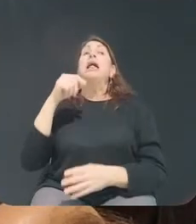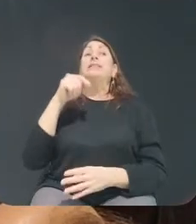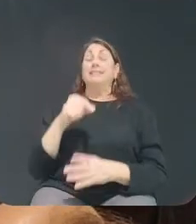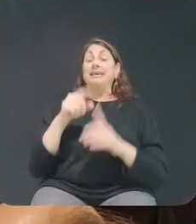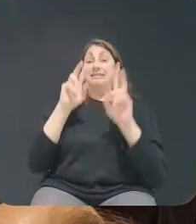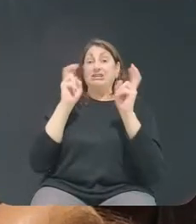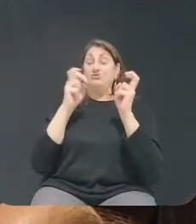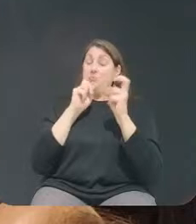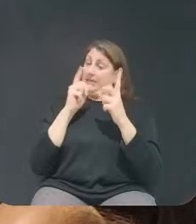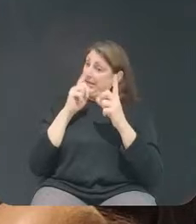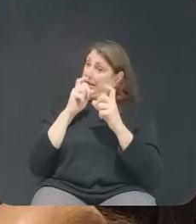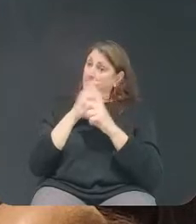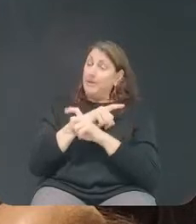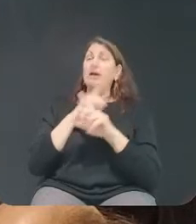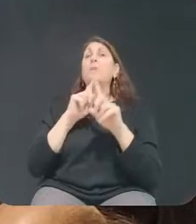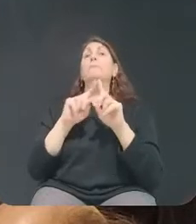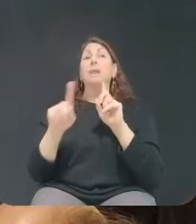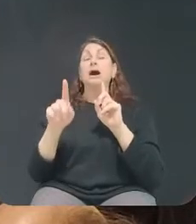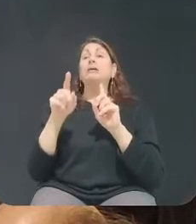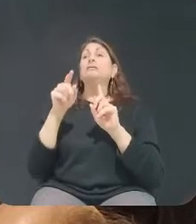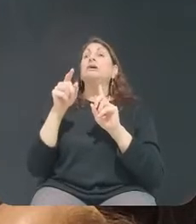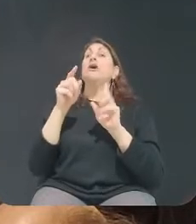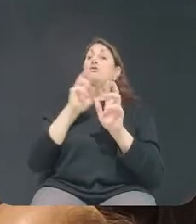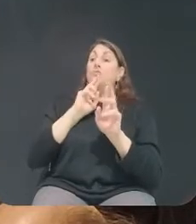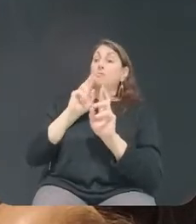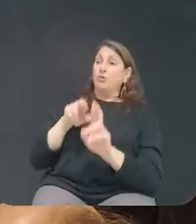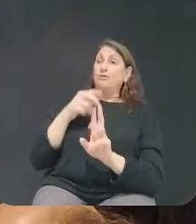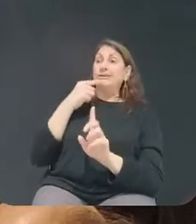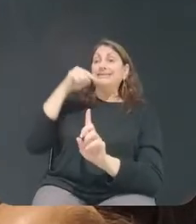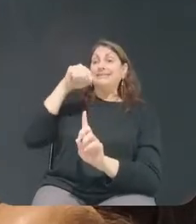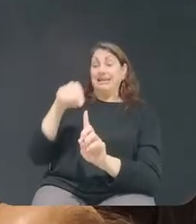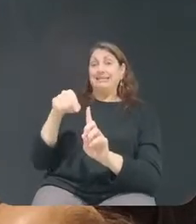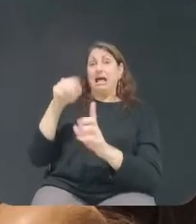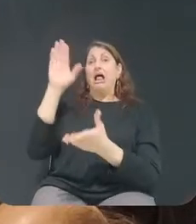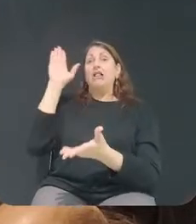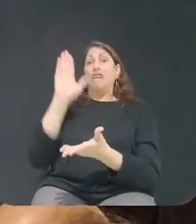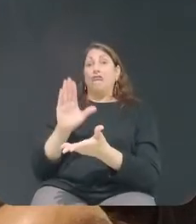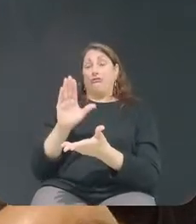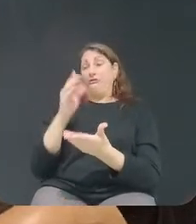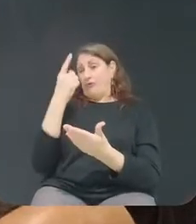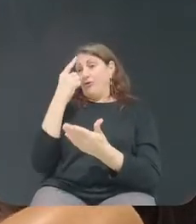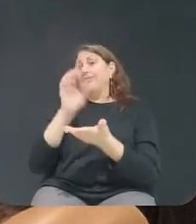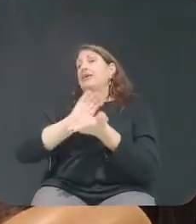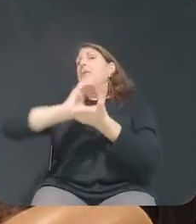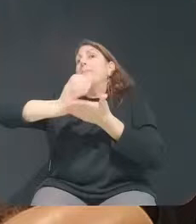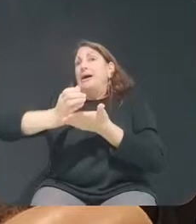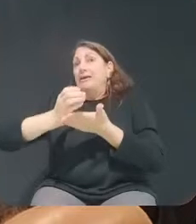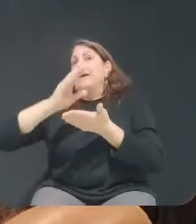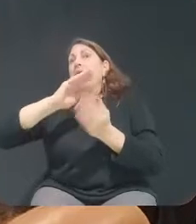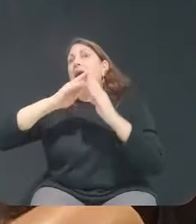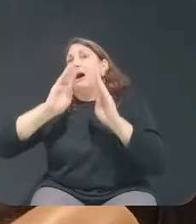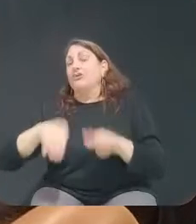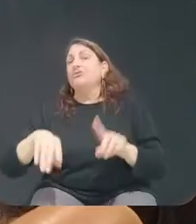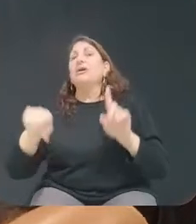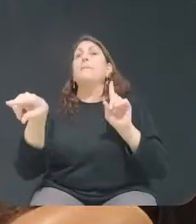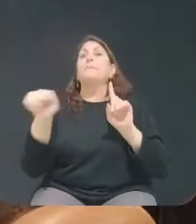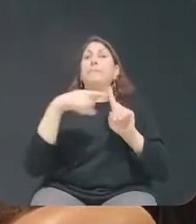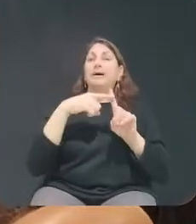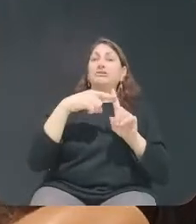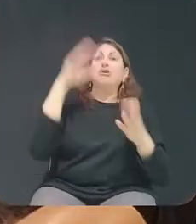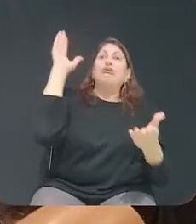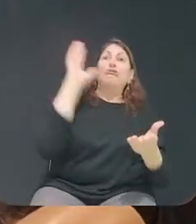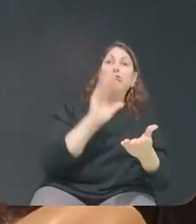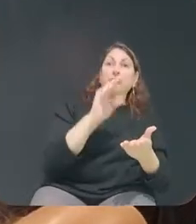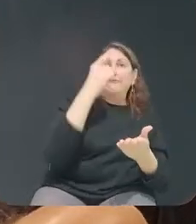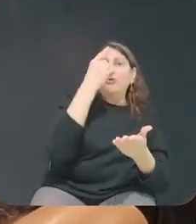the report points to this loss of housing, as well as recent sharp decreases in federal and state funding, as the key contributing